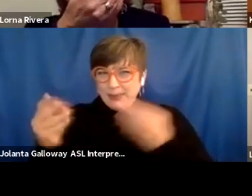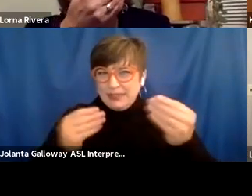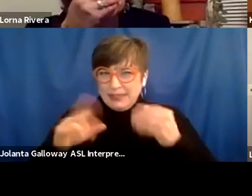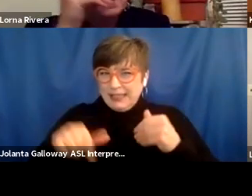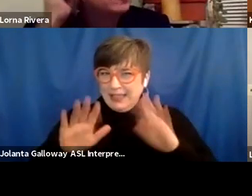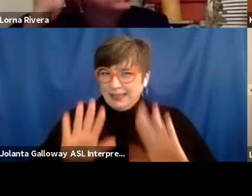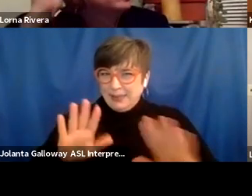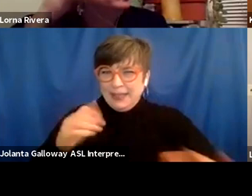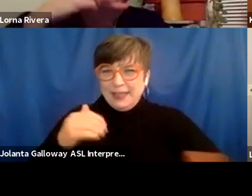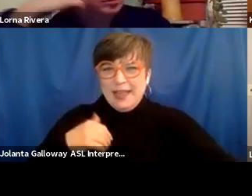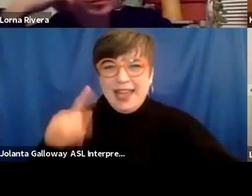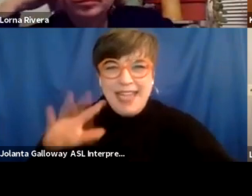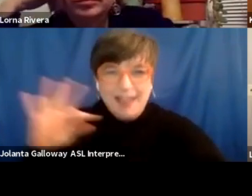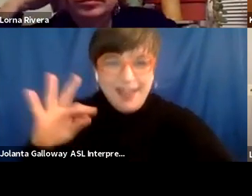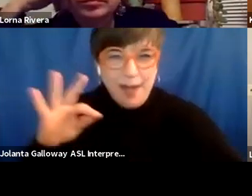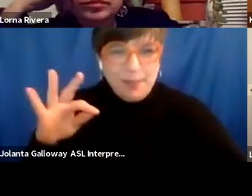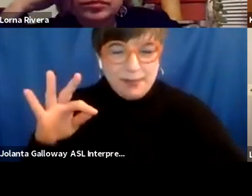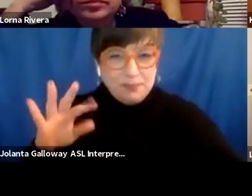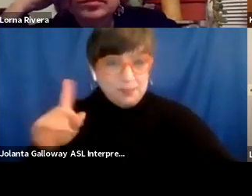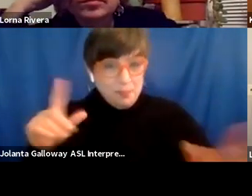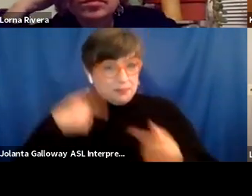I don't get to make as many comments, but I agree with everything you said.